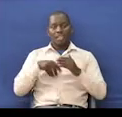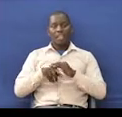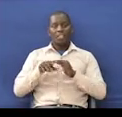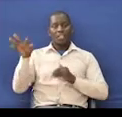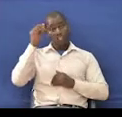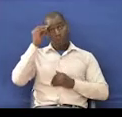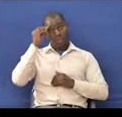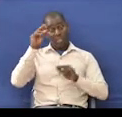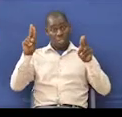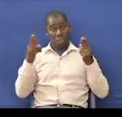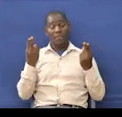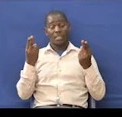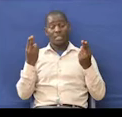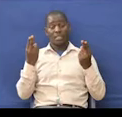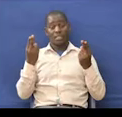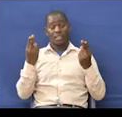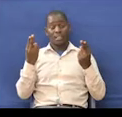named moment of force.